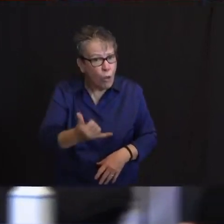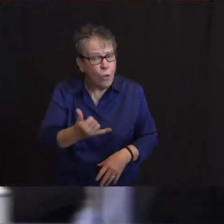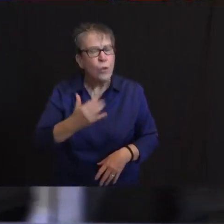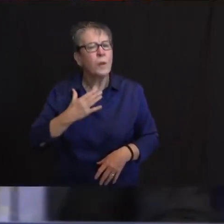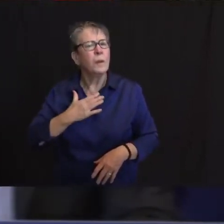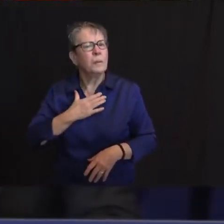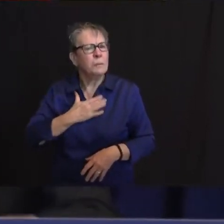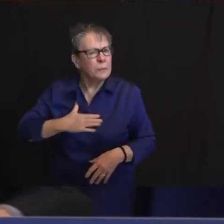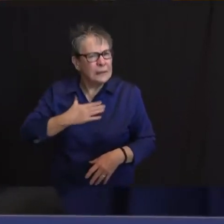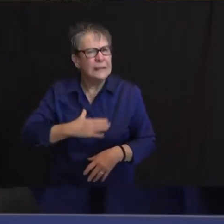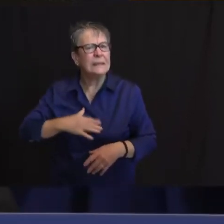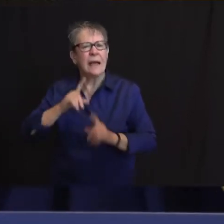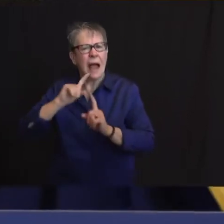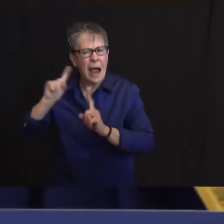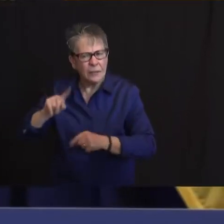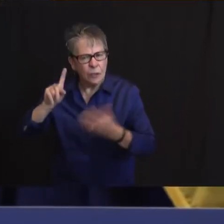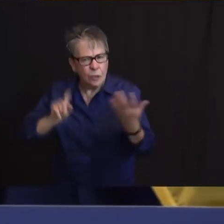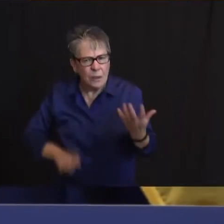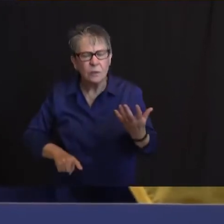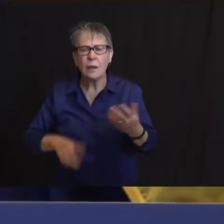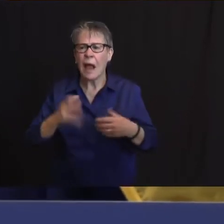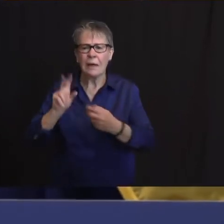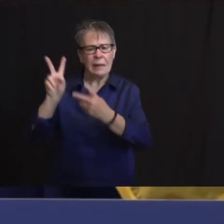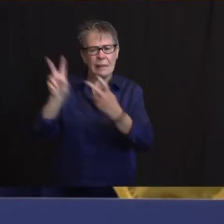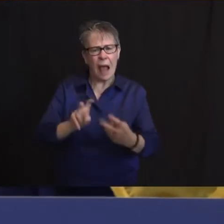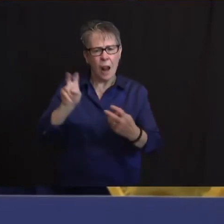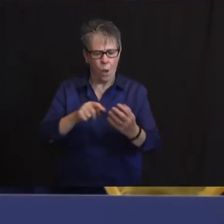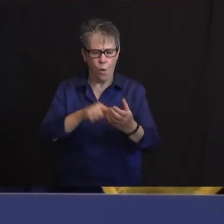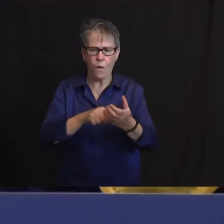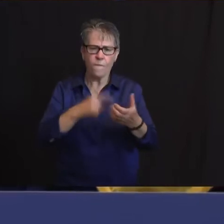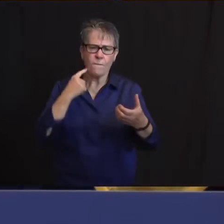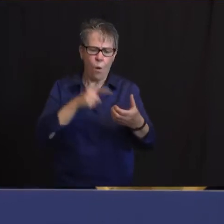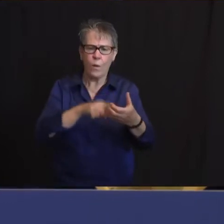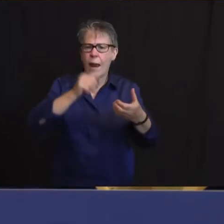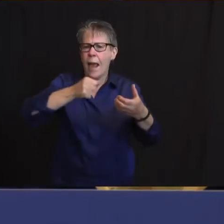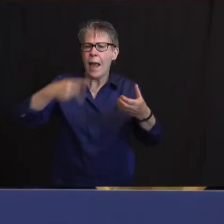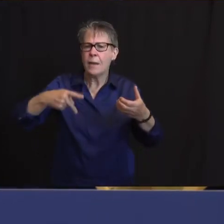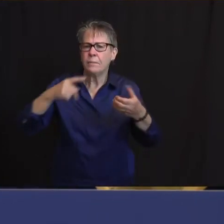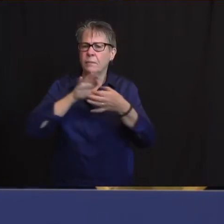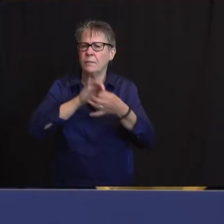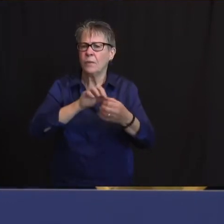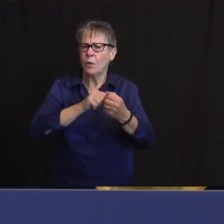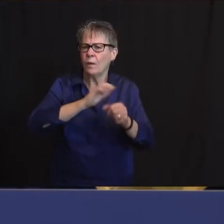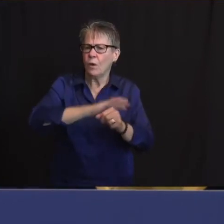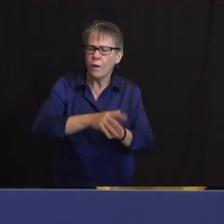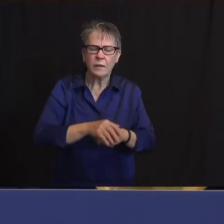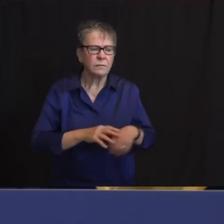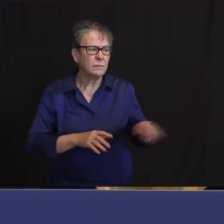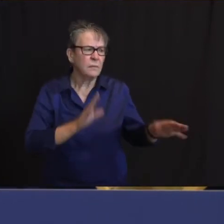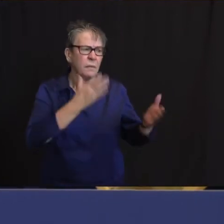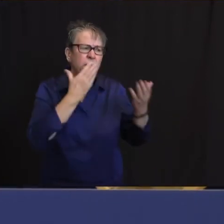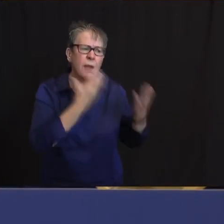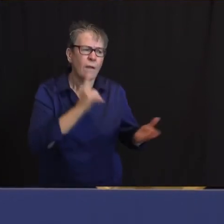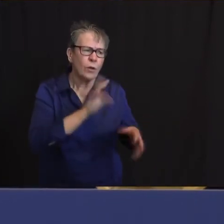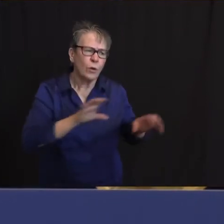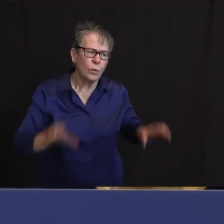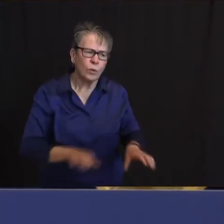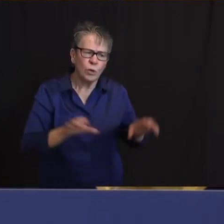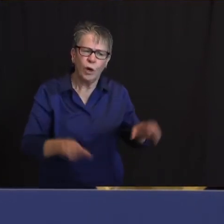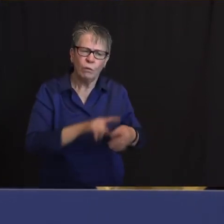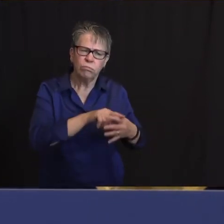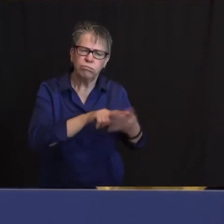And thank you for everything, not just today in that report. Also, I think you have used the word,